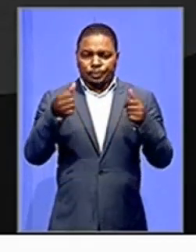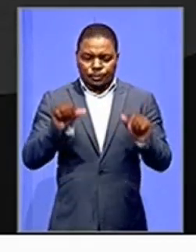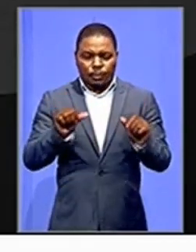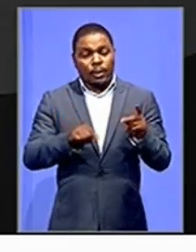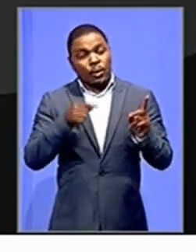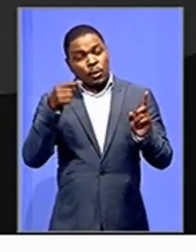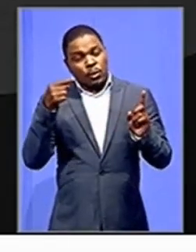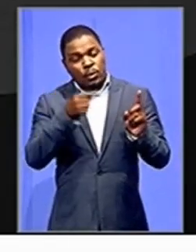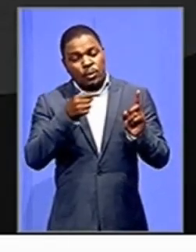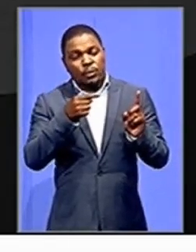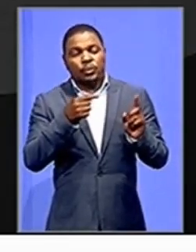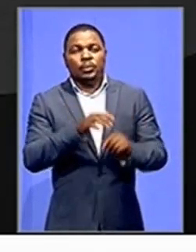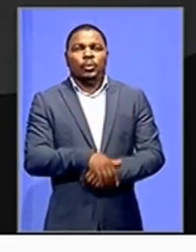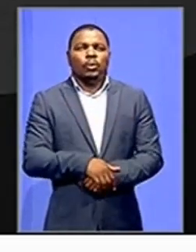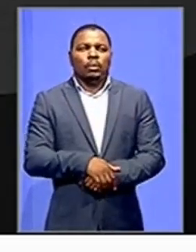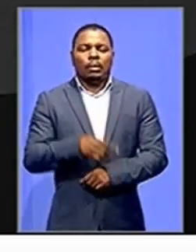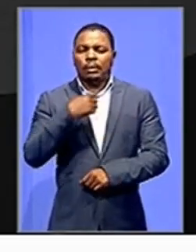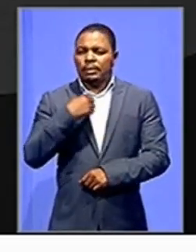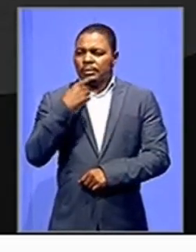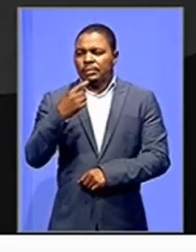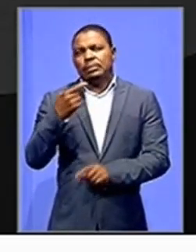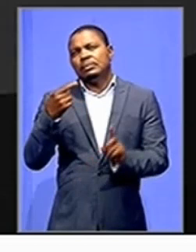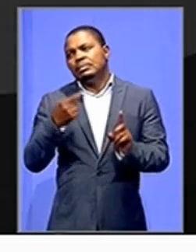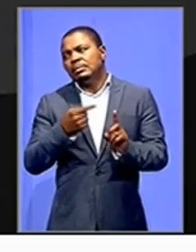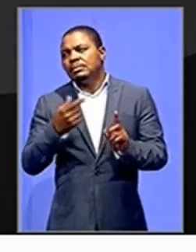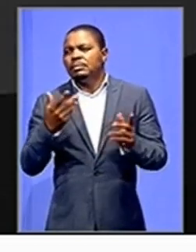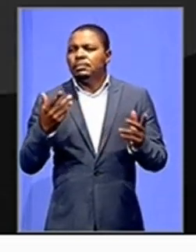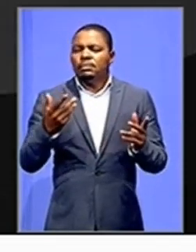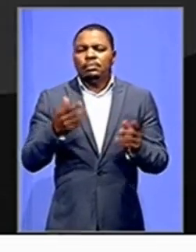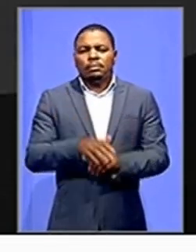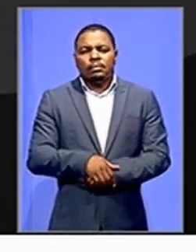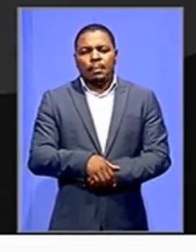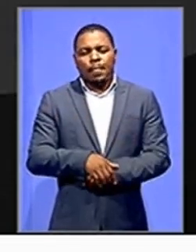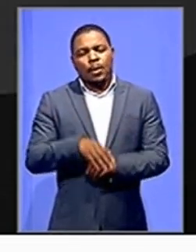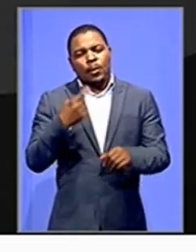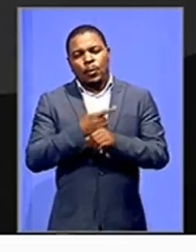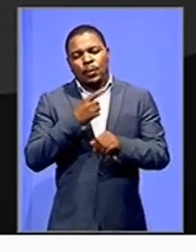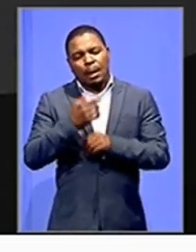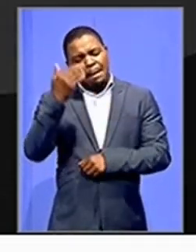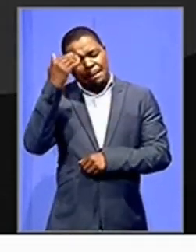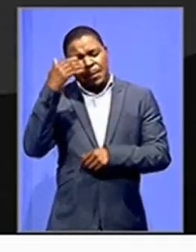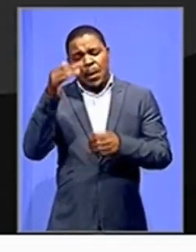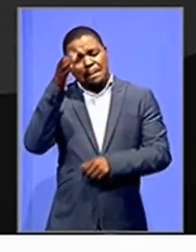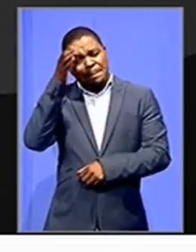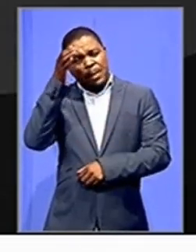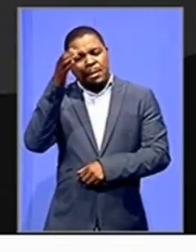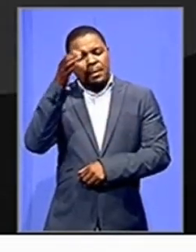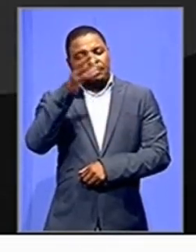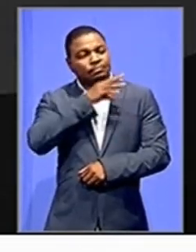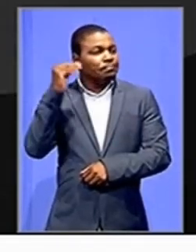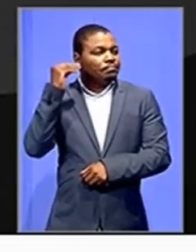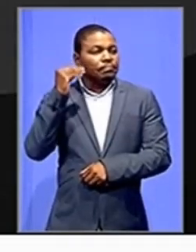Ke ne le motho eo nkareng o nana le an elephant mind. Ntho le nngwe e ileng